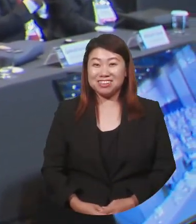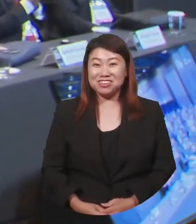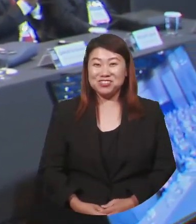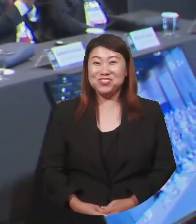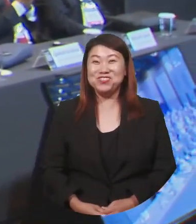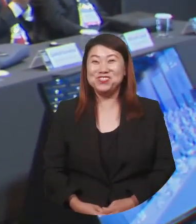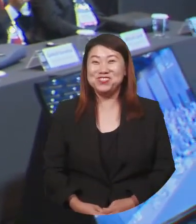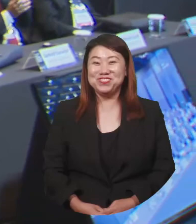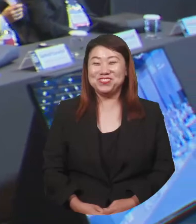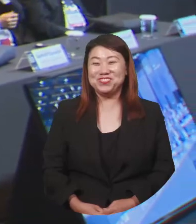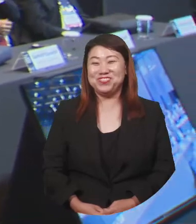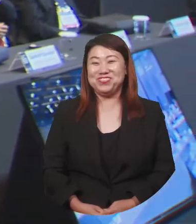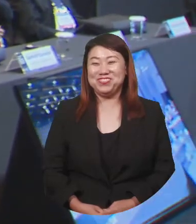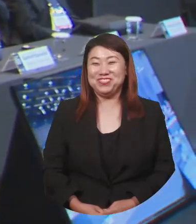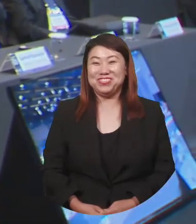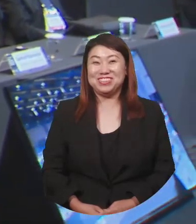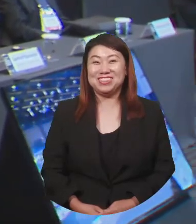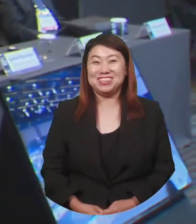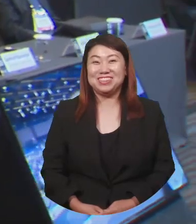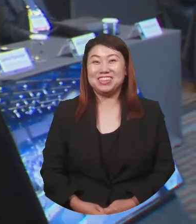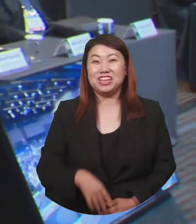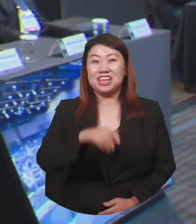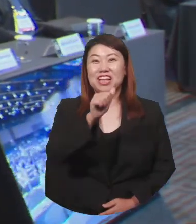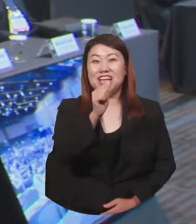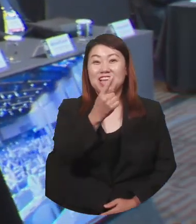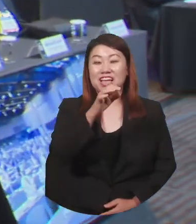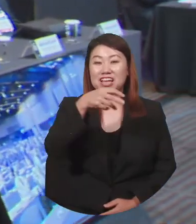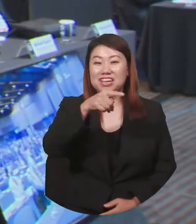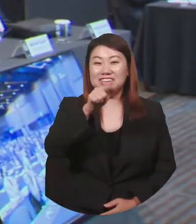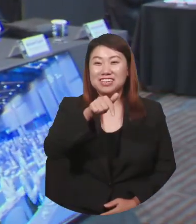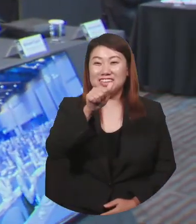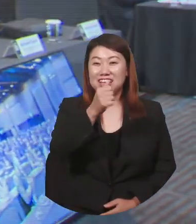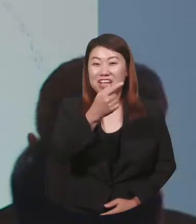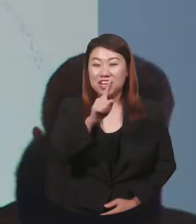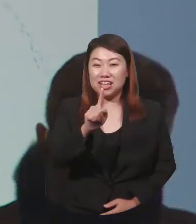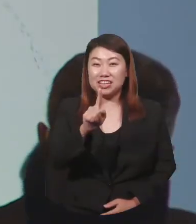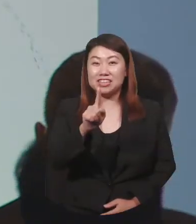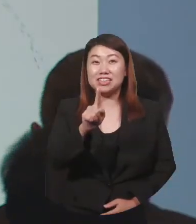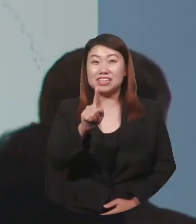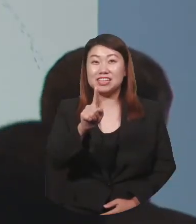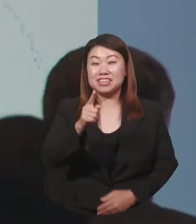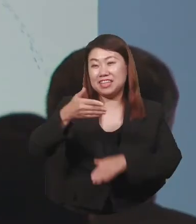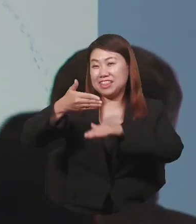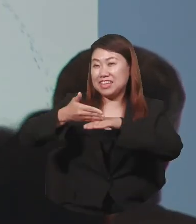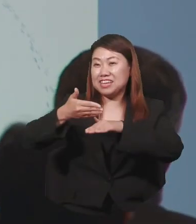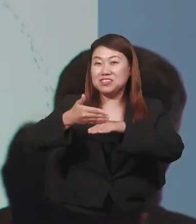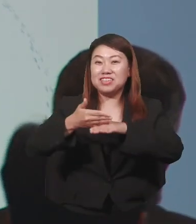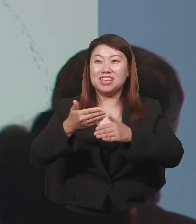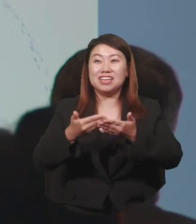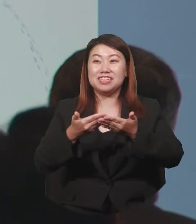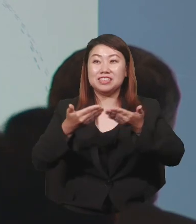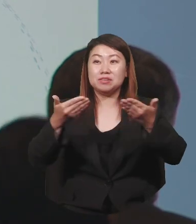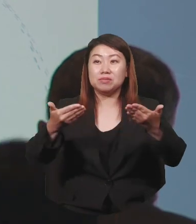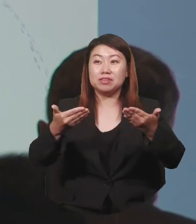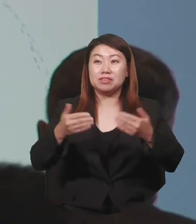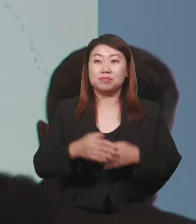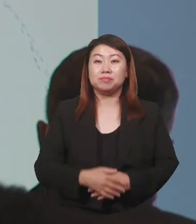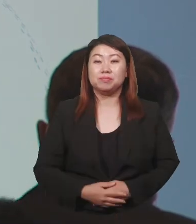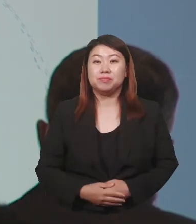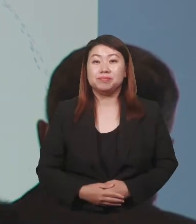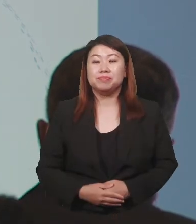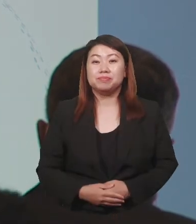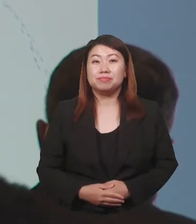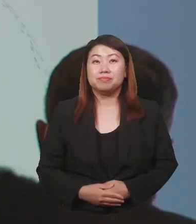The Honorable Mr. Hong Seok-hwa, Vice President of Korea International Cooperation Agency, aka KOICA, gave